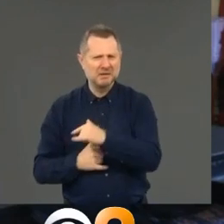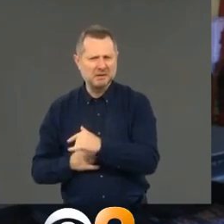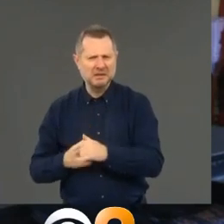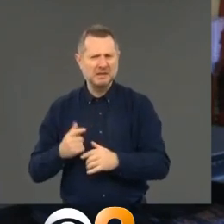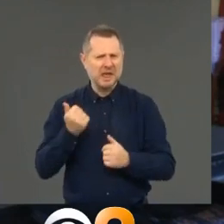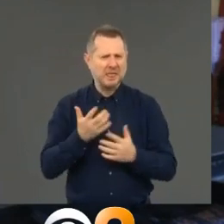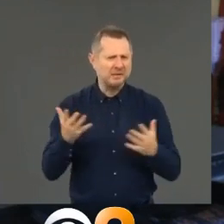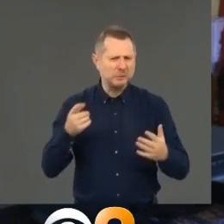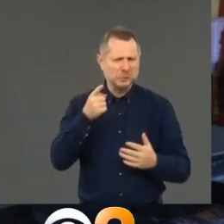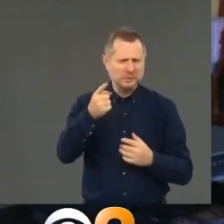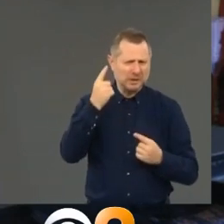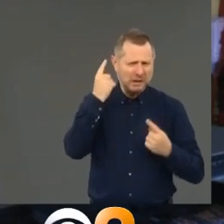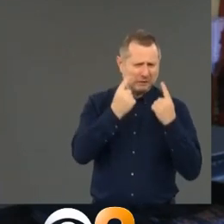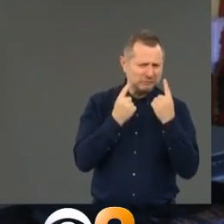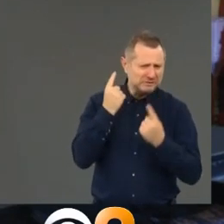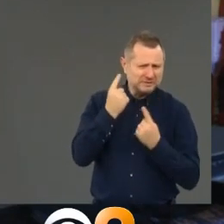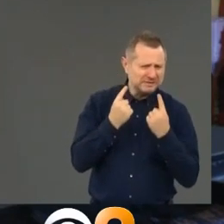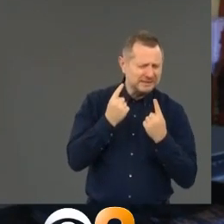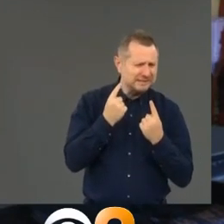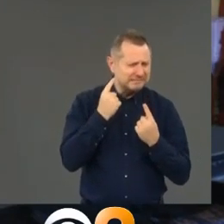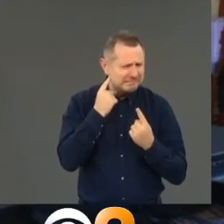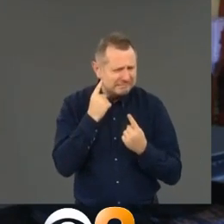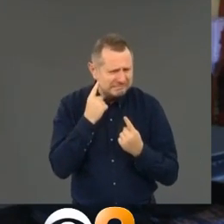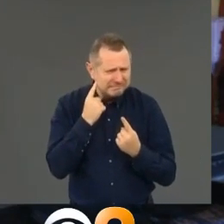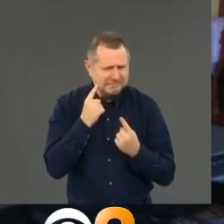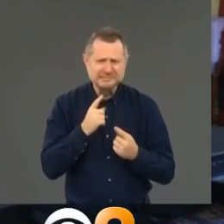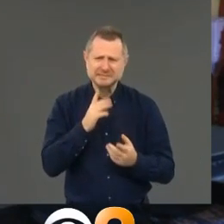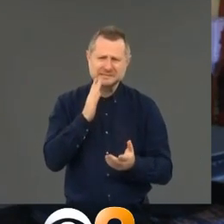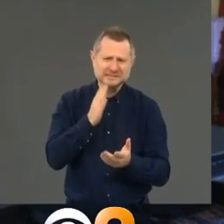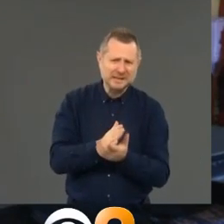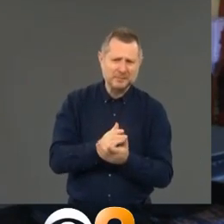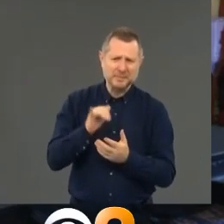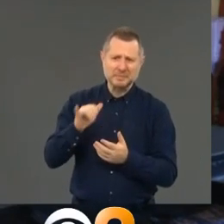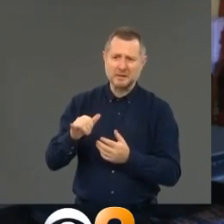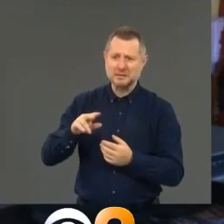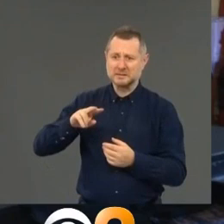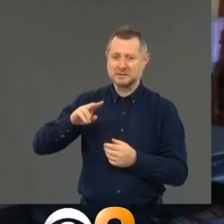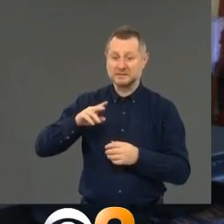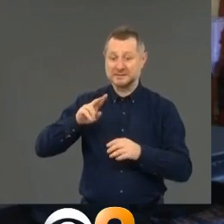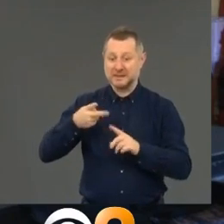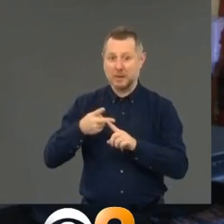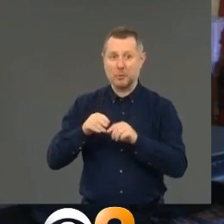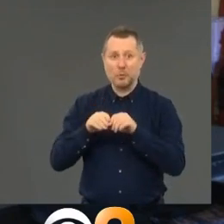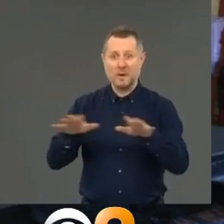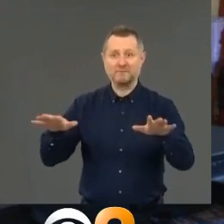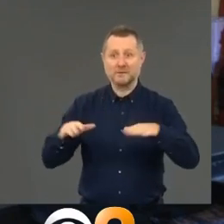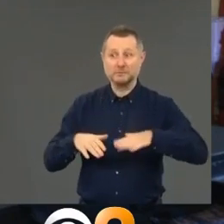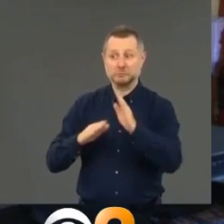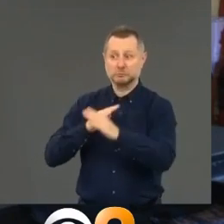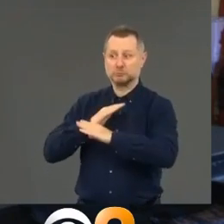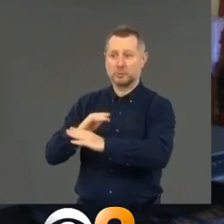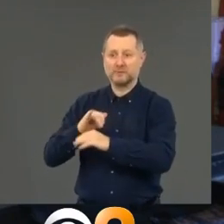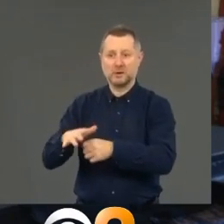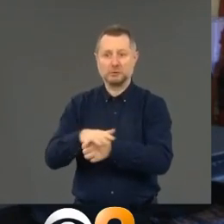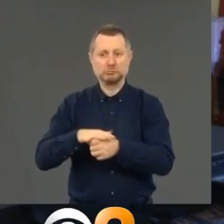are considering, like future measures, to stop that second wave, considering that those regions seem to not have this under